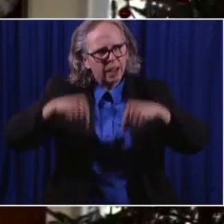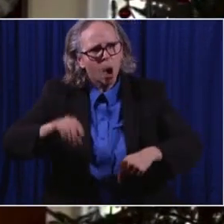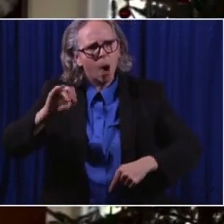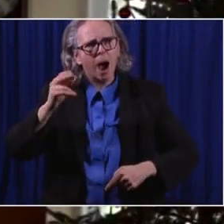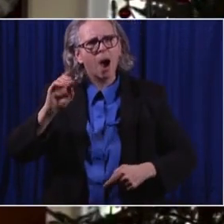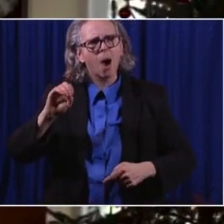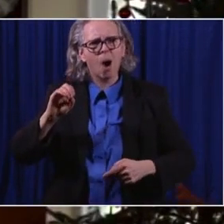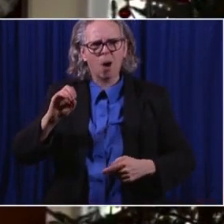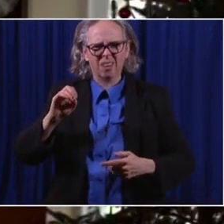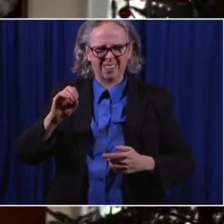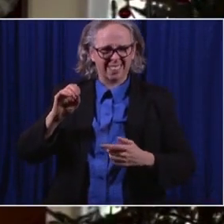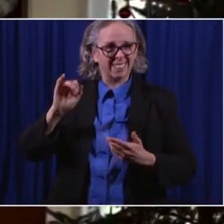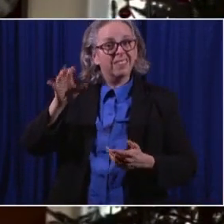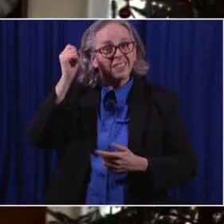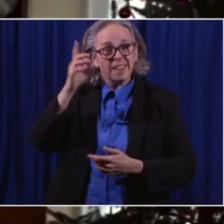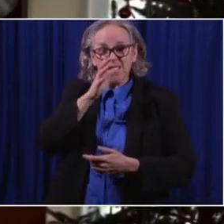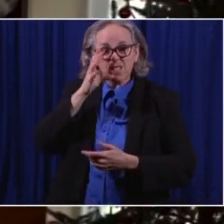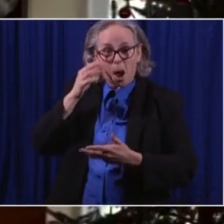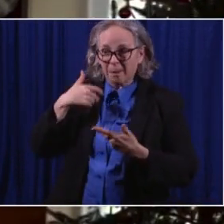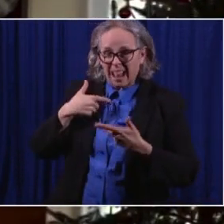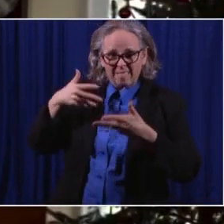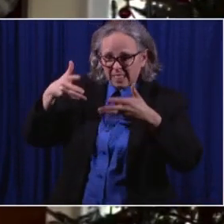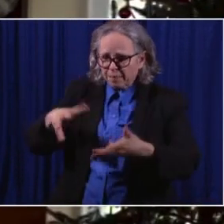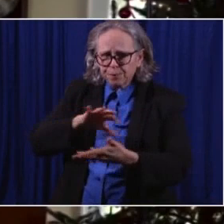to help Ohioans.